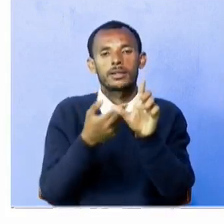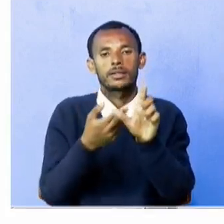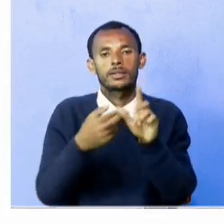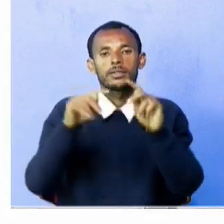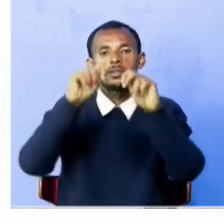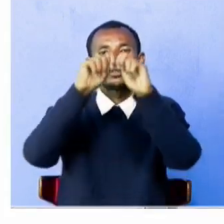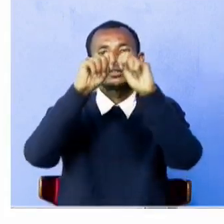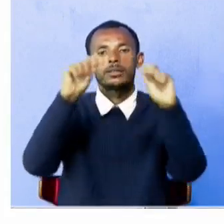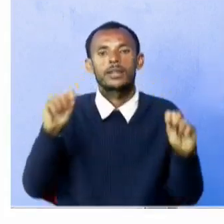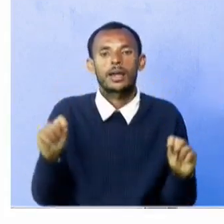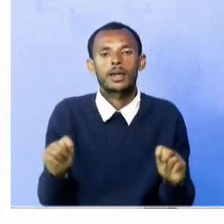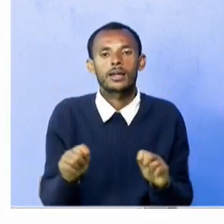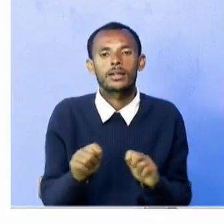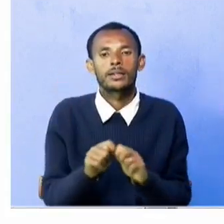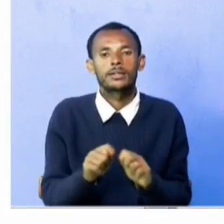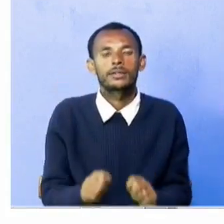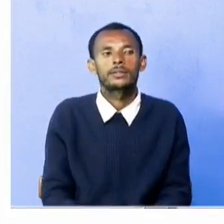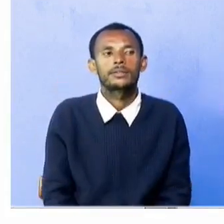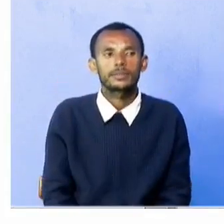triangle,